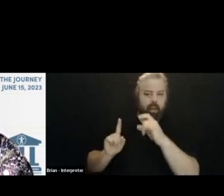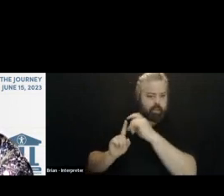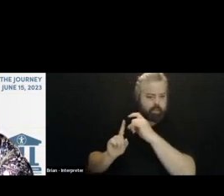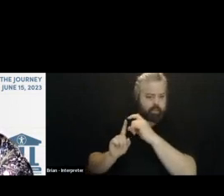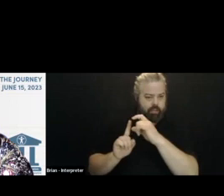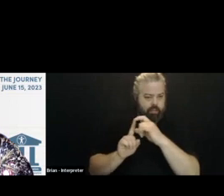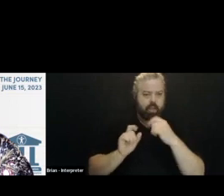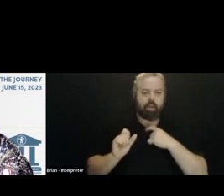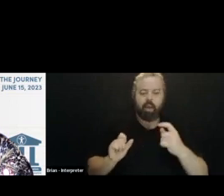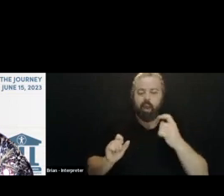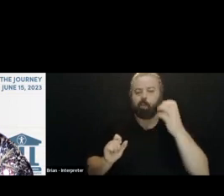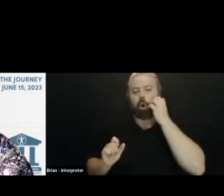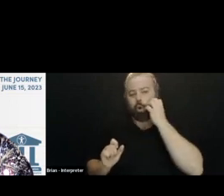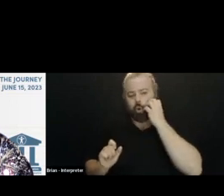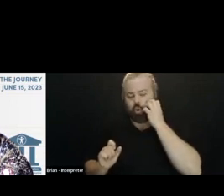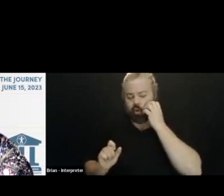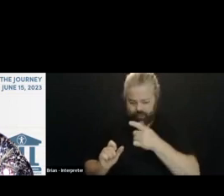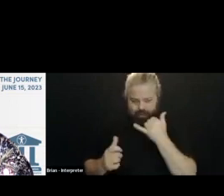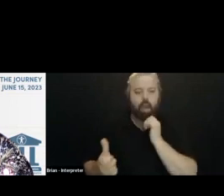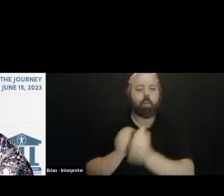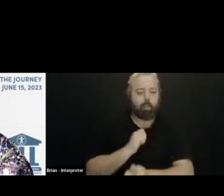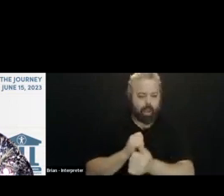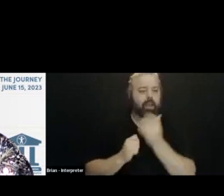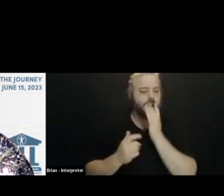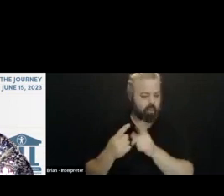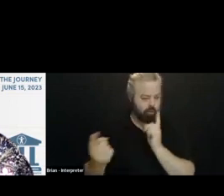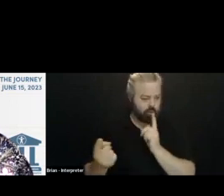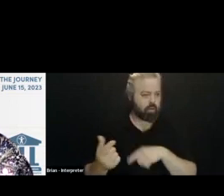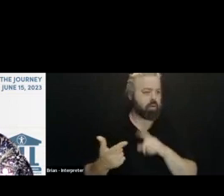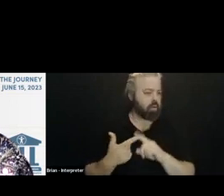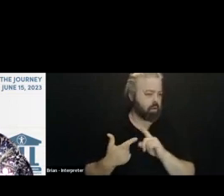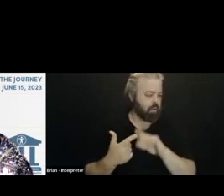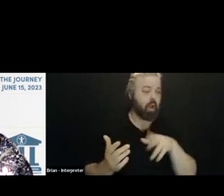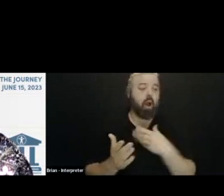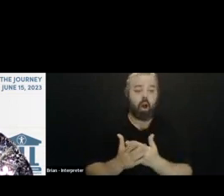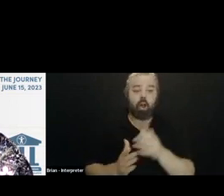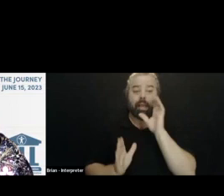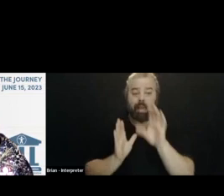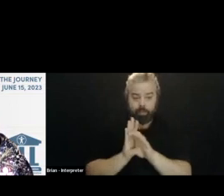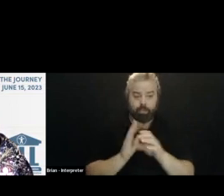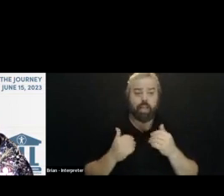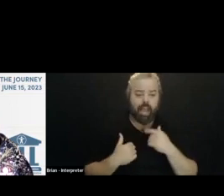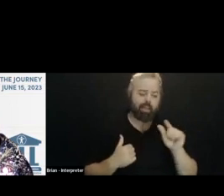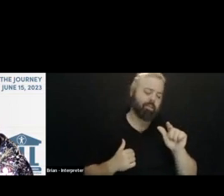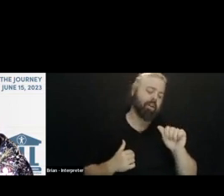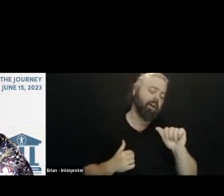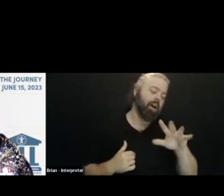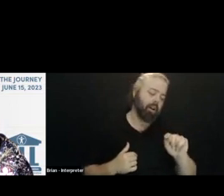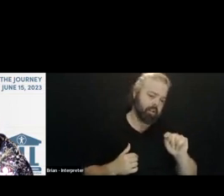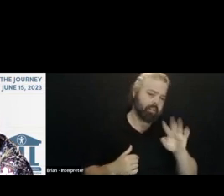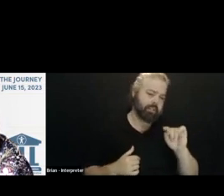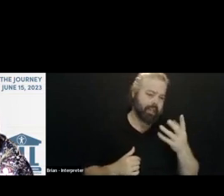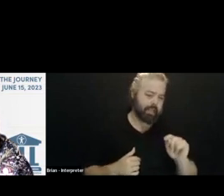pass color contrast. I made sure all of my images had alternative text. And essentially, I just went